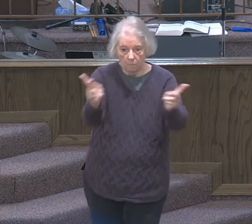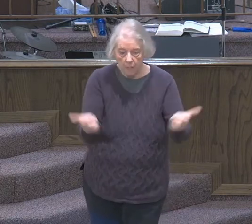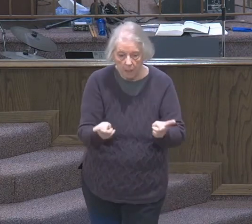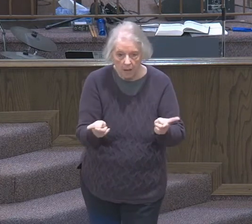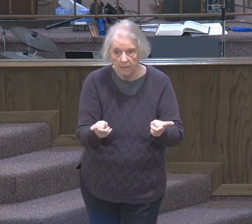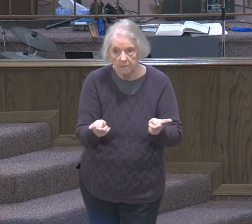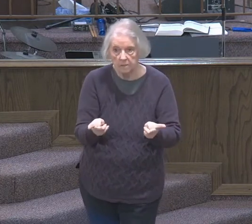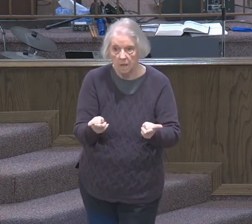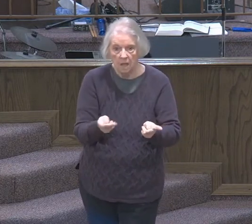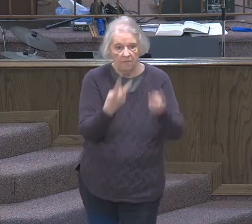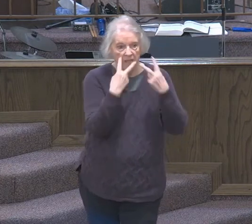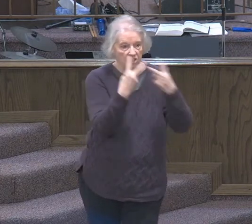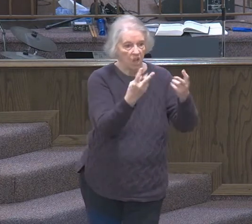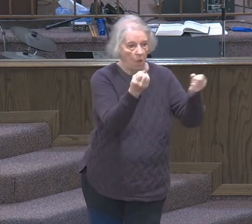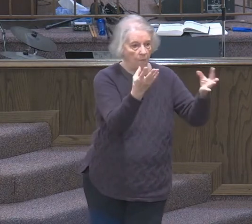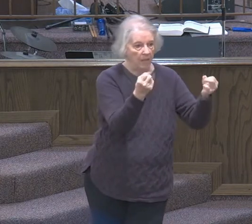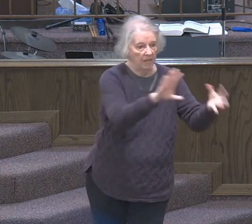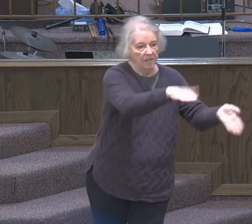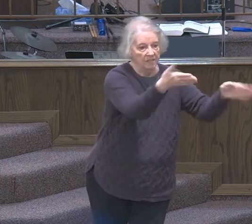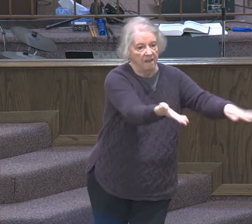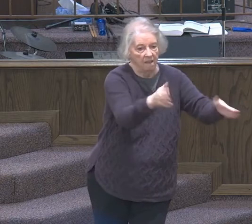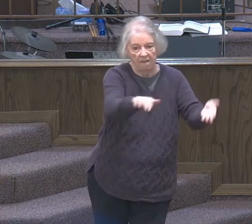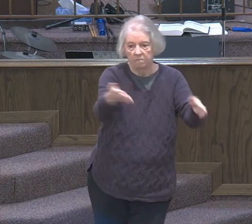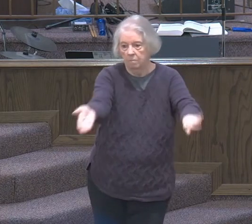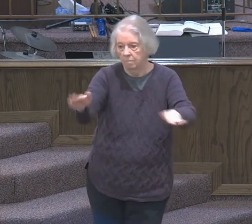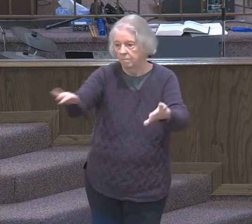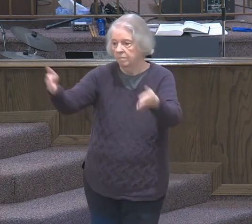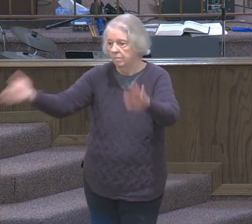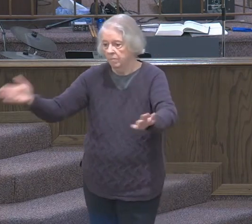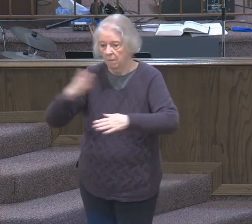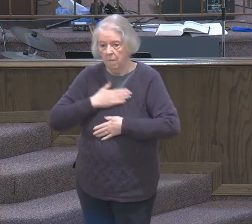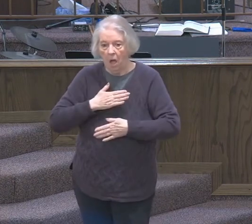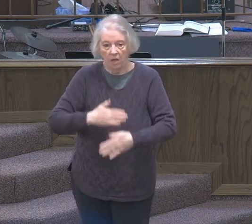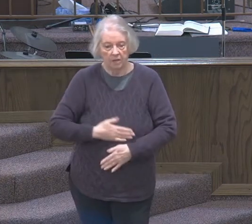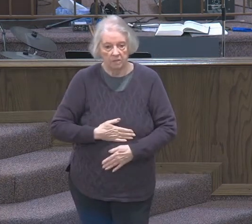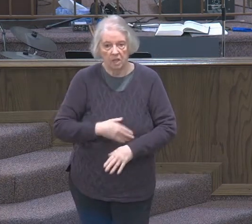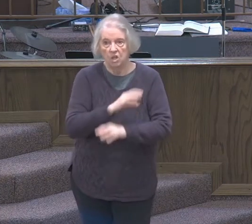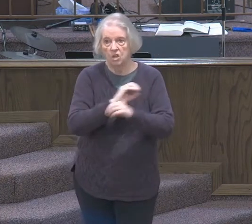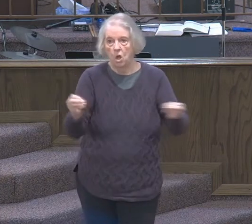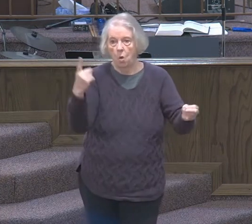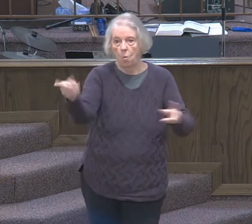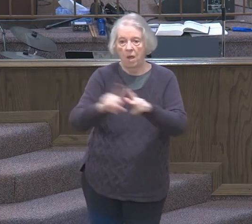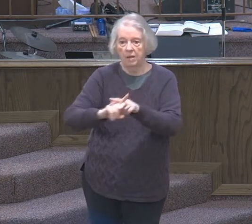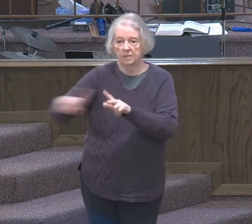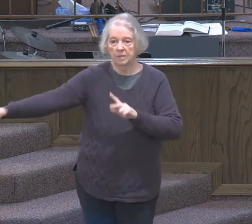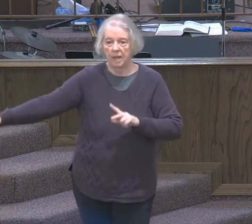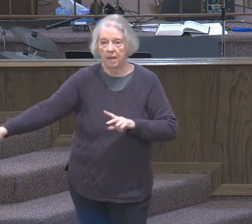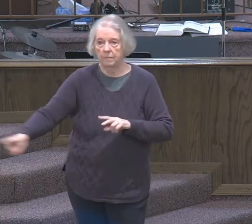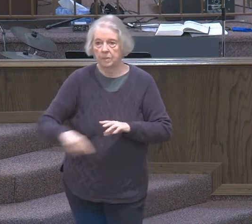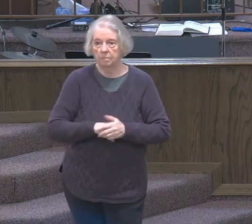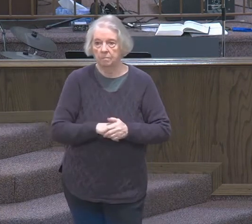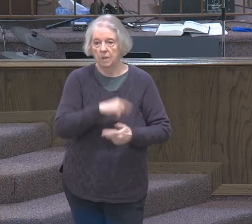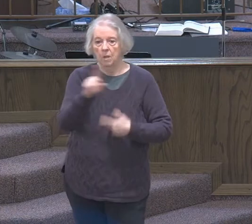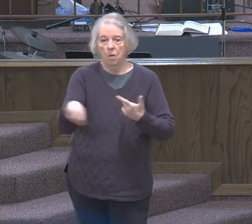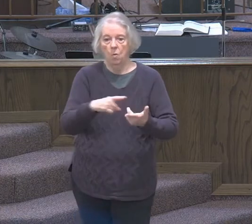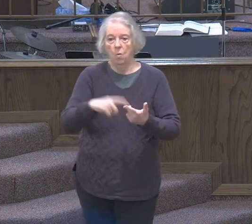there were dead bodies fallen on the earth. No one had escaped. When